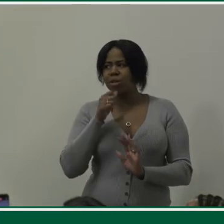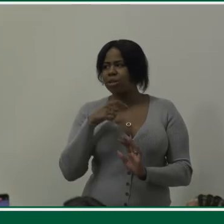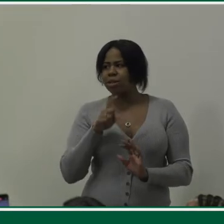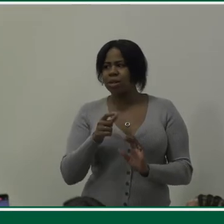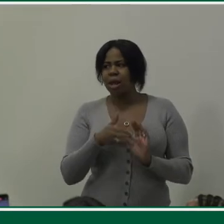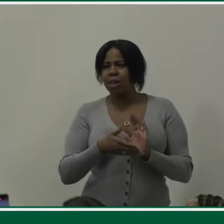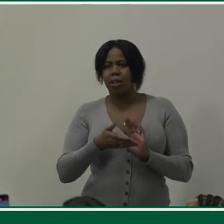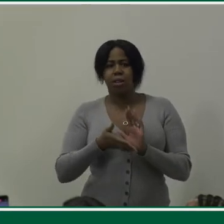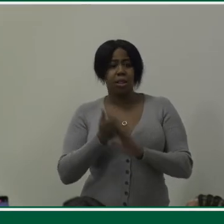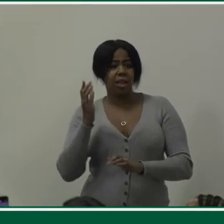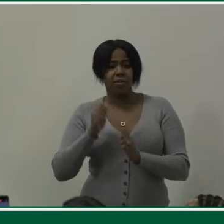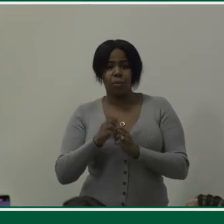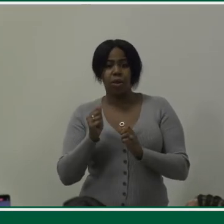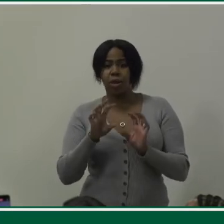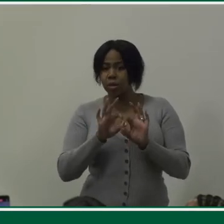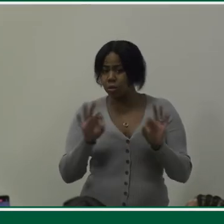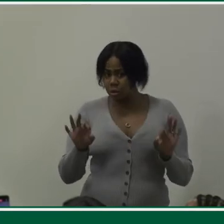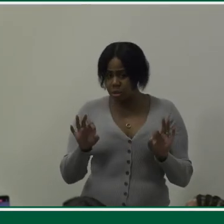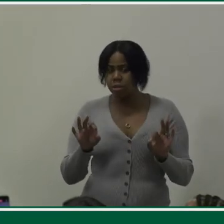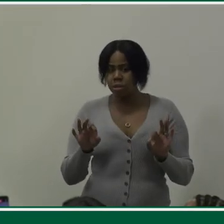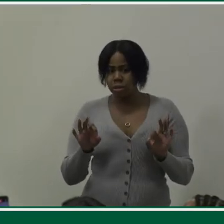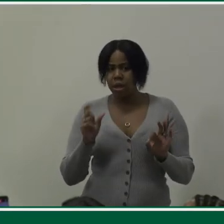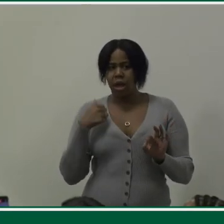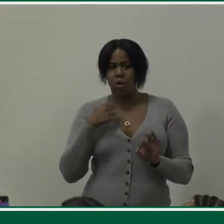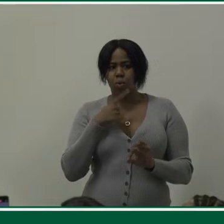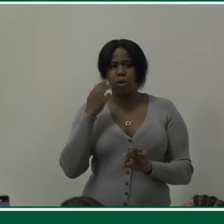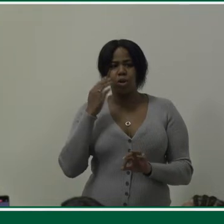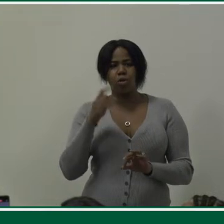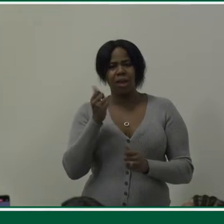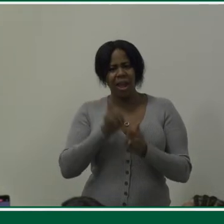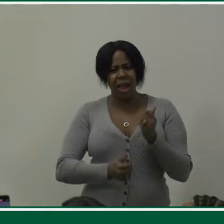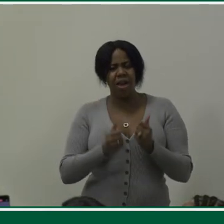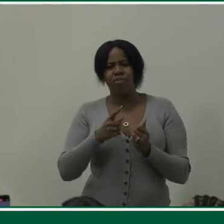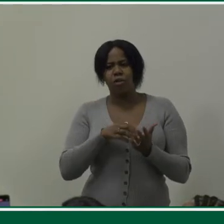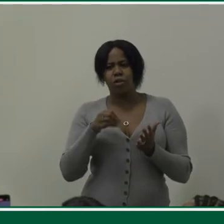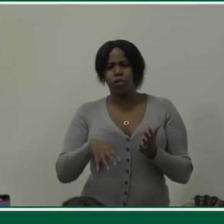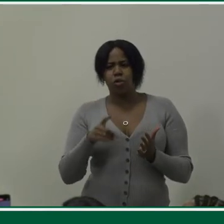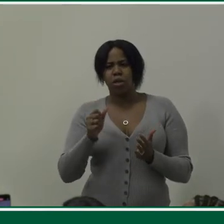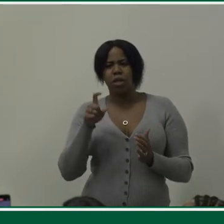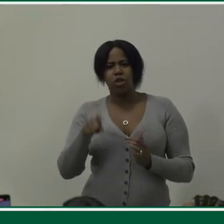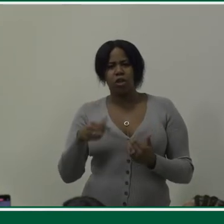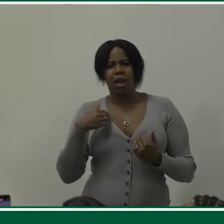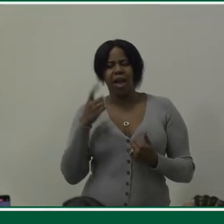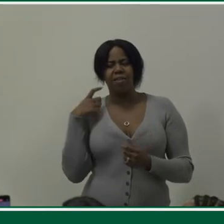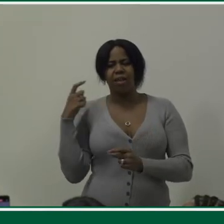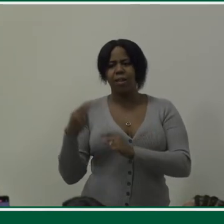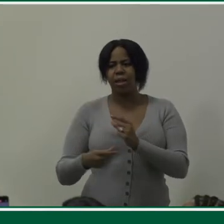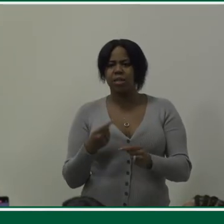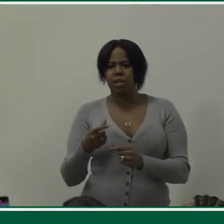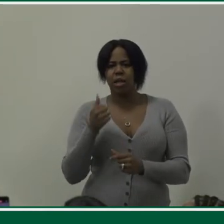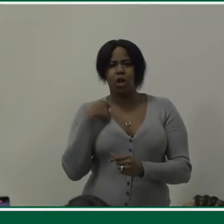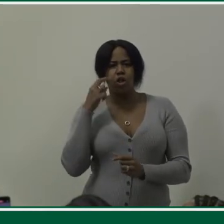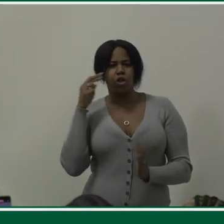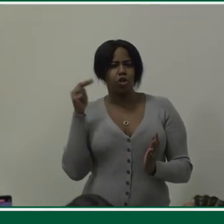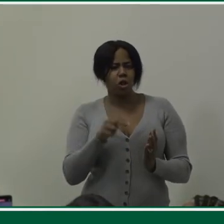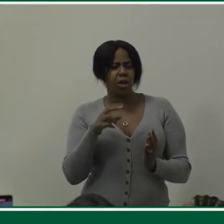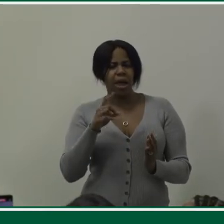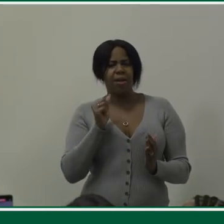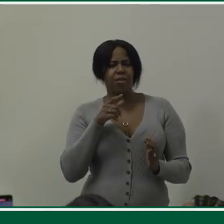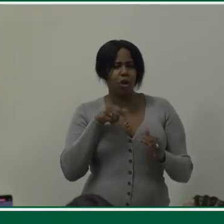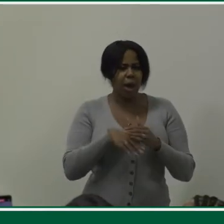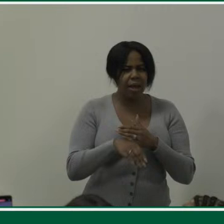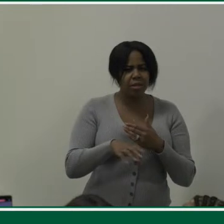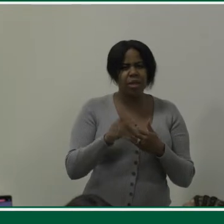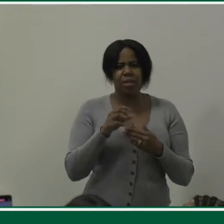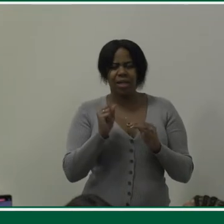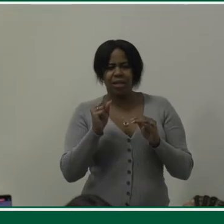leave with a degree. And since we know every black scholar deserves to have a legacy, look at what black student access and success has